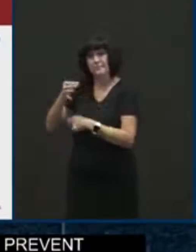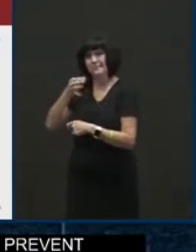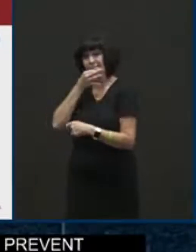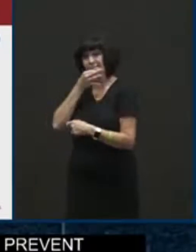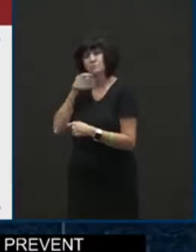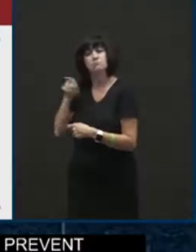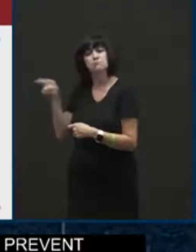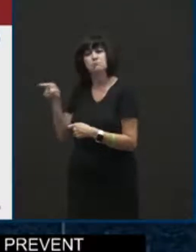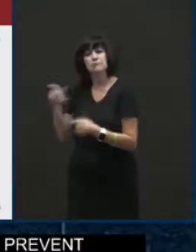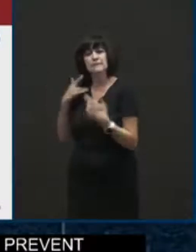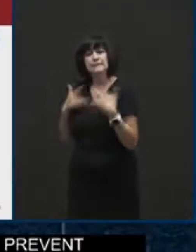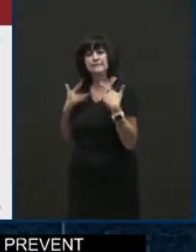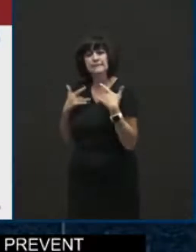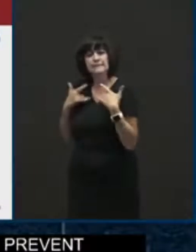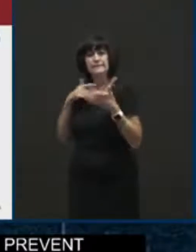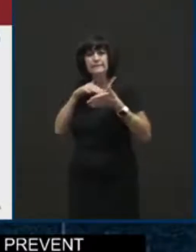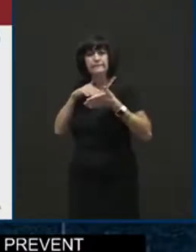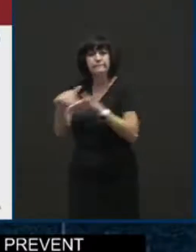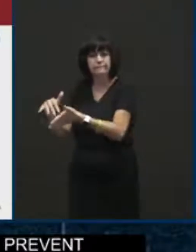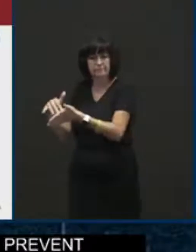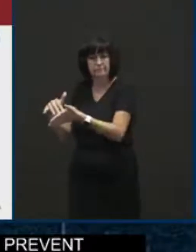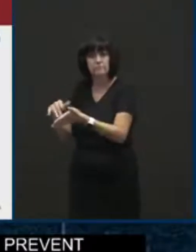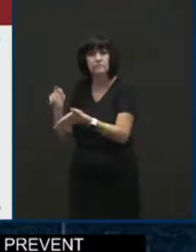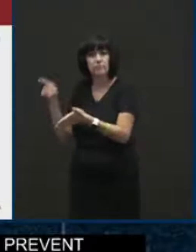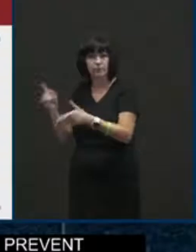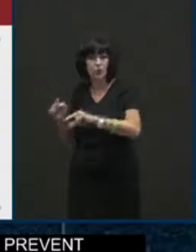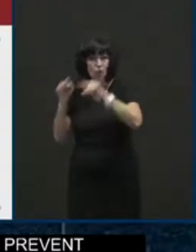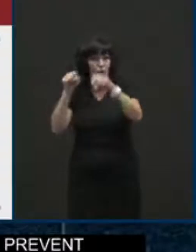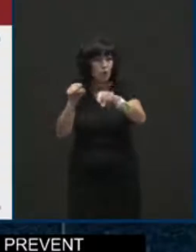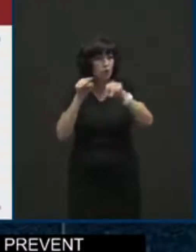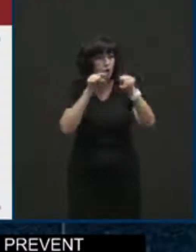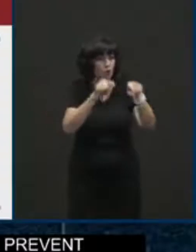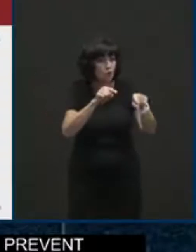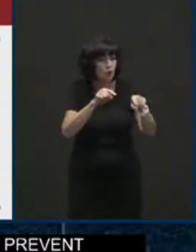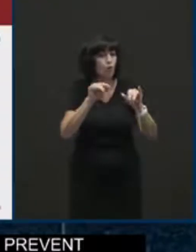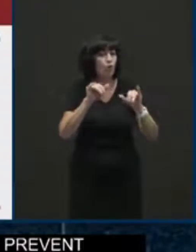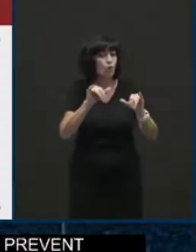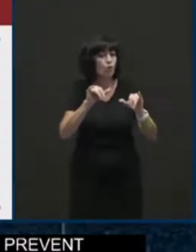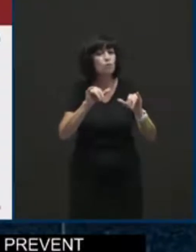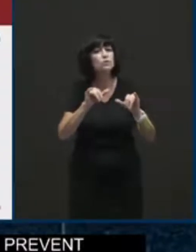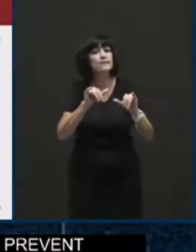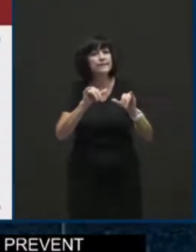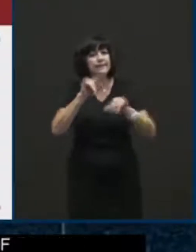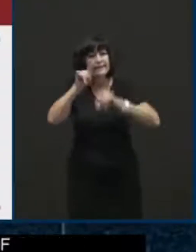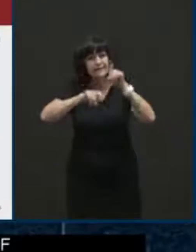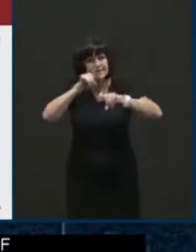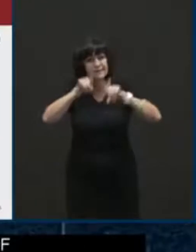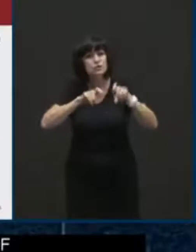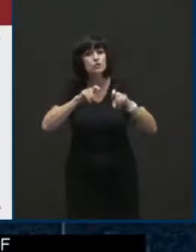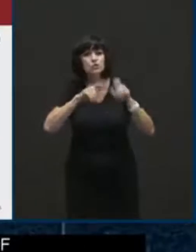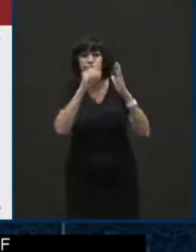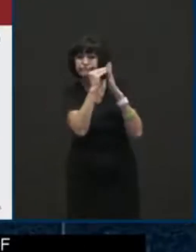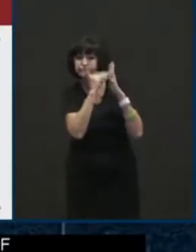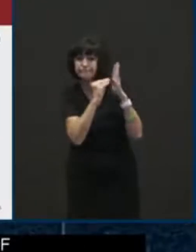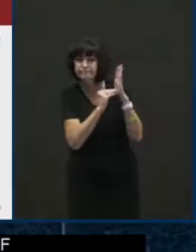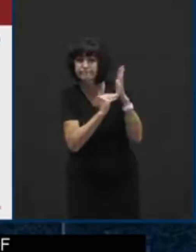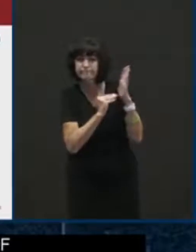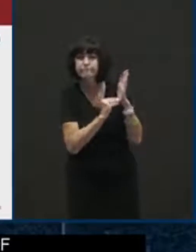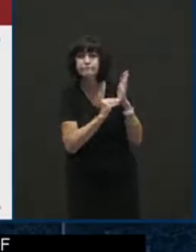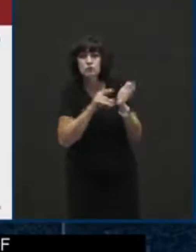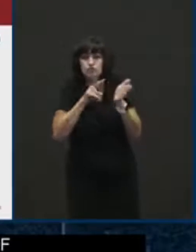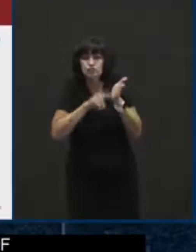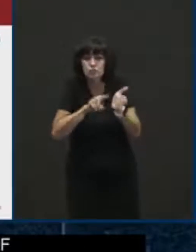on investigation of these facilities. Active daily screening remains in place, which